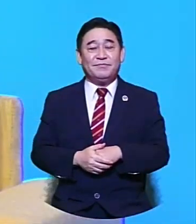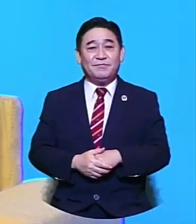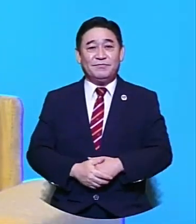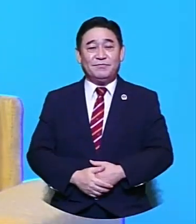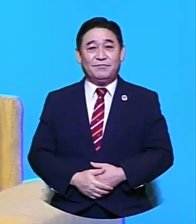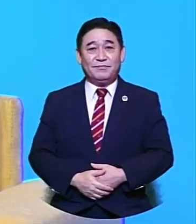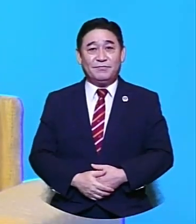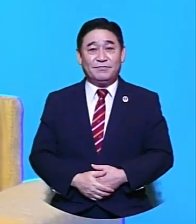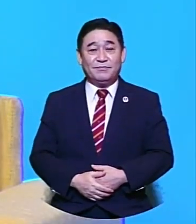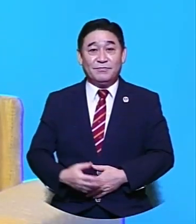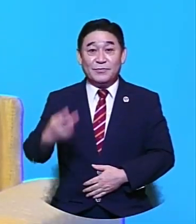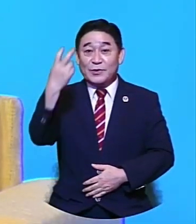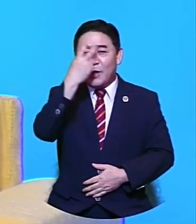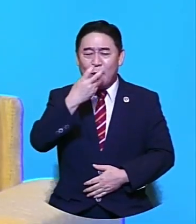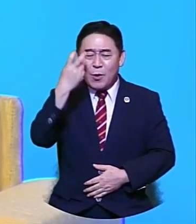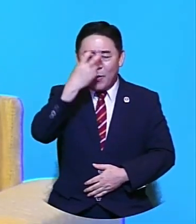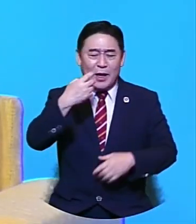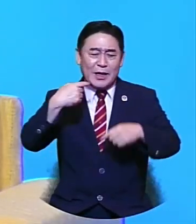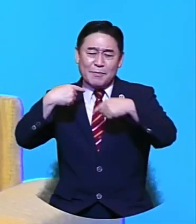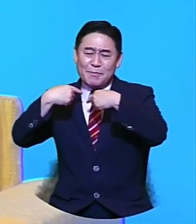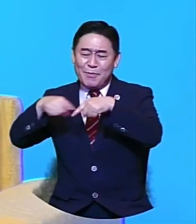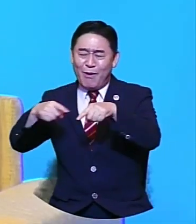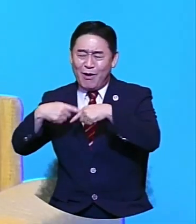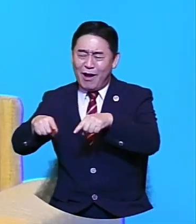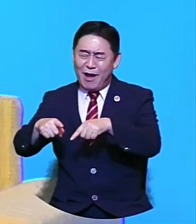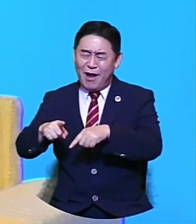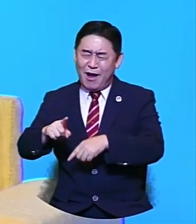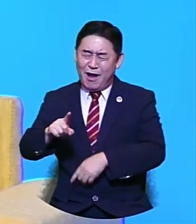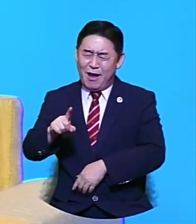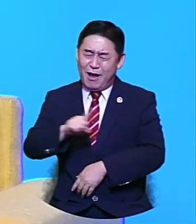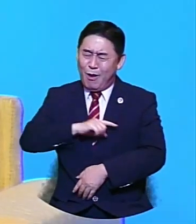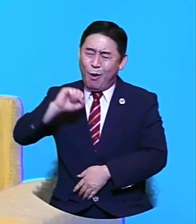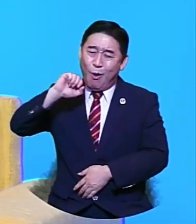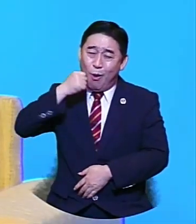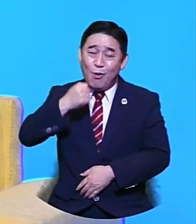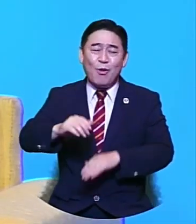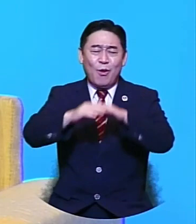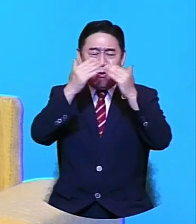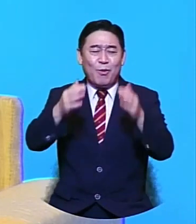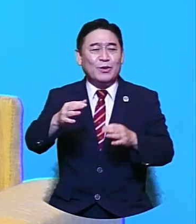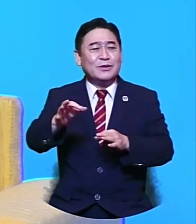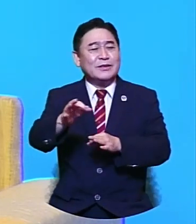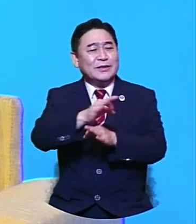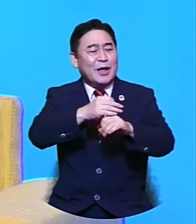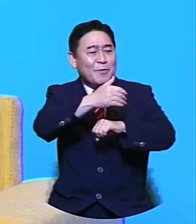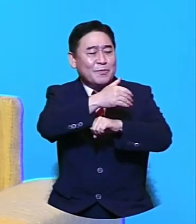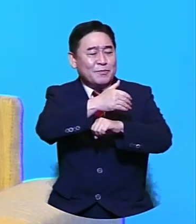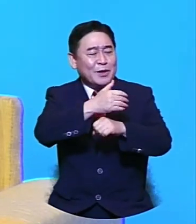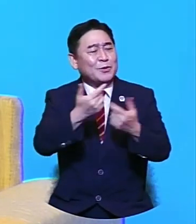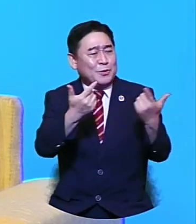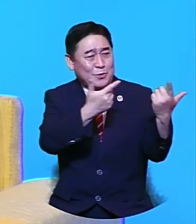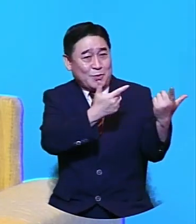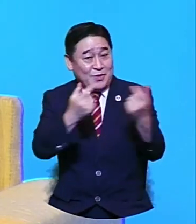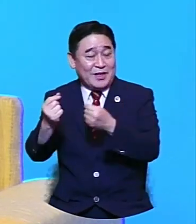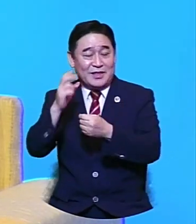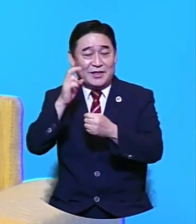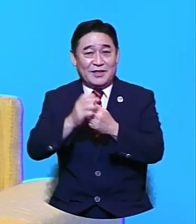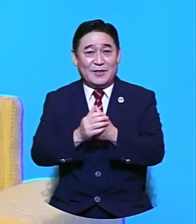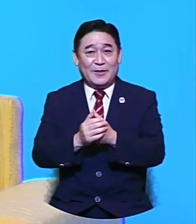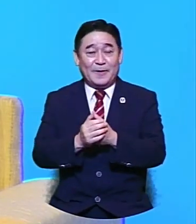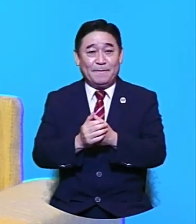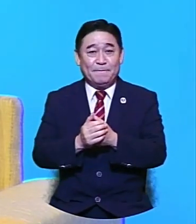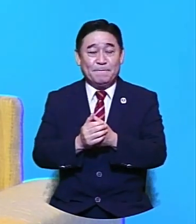always a big challenge to everyone in every project. Thank you very much. And